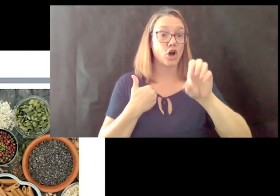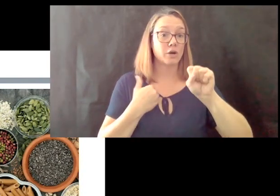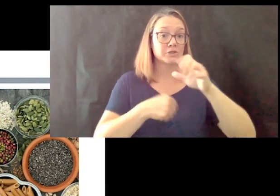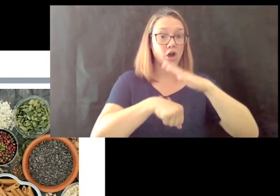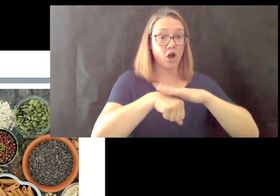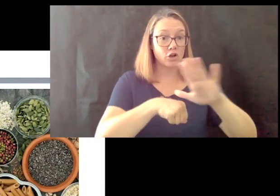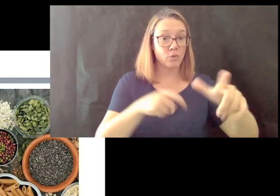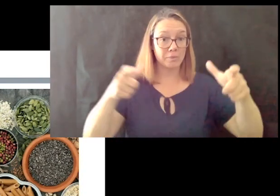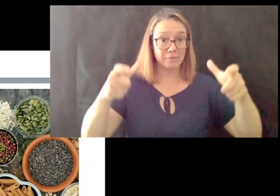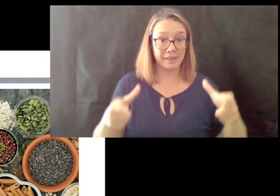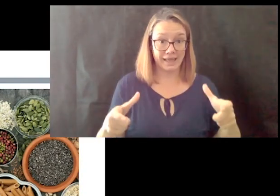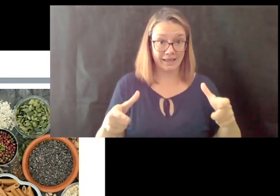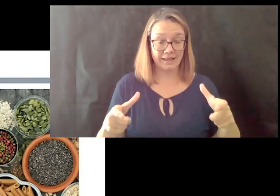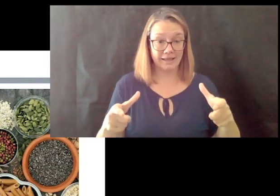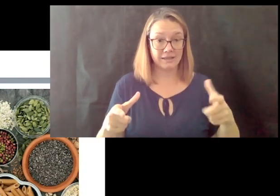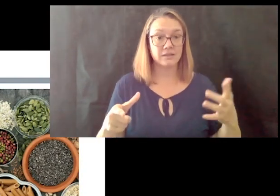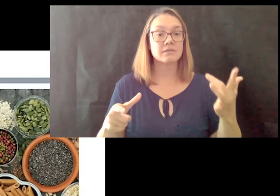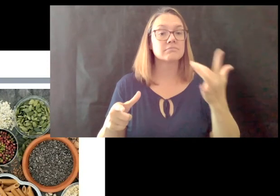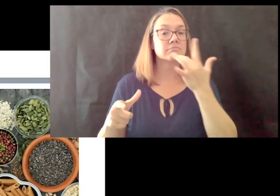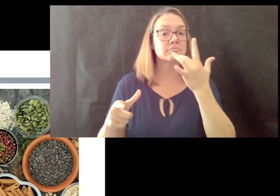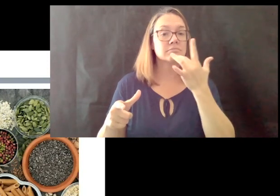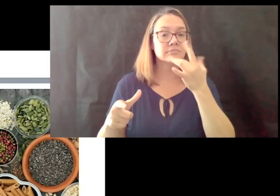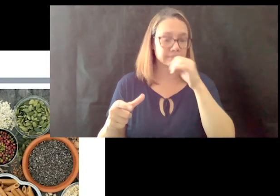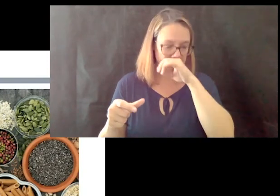source on your plate, we want to make sure that it's